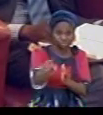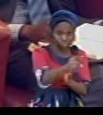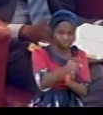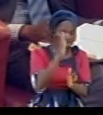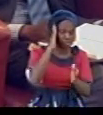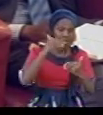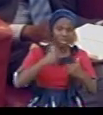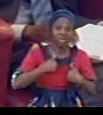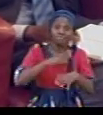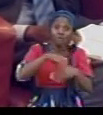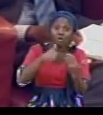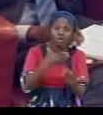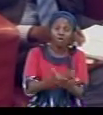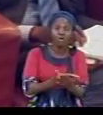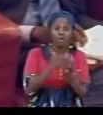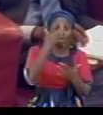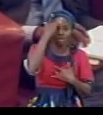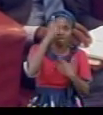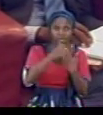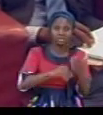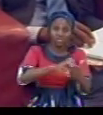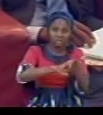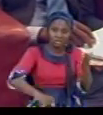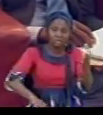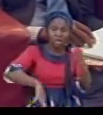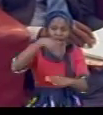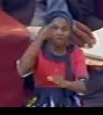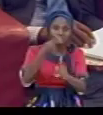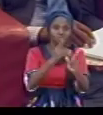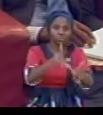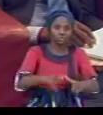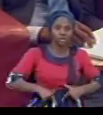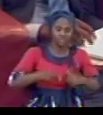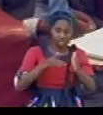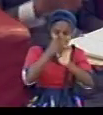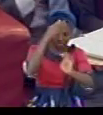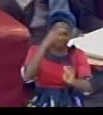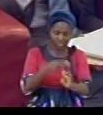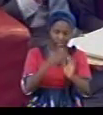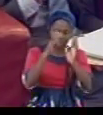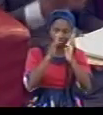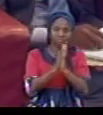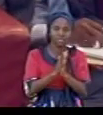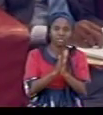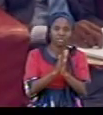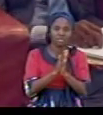all sicknesses removed out of your life in Jesus' name.